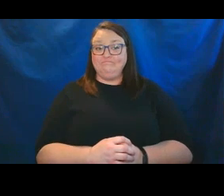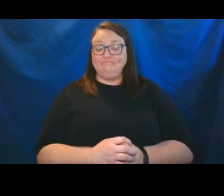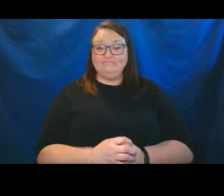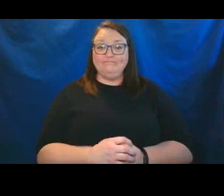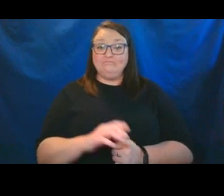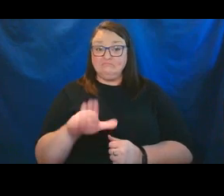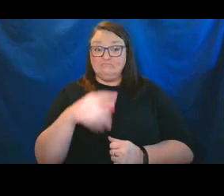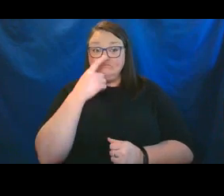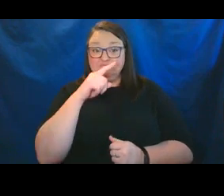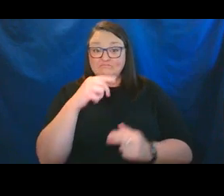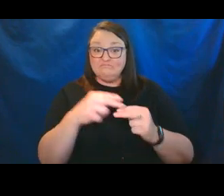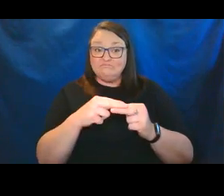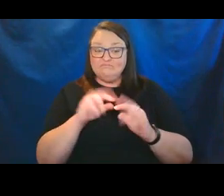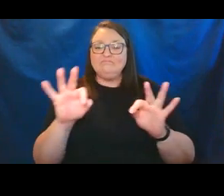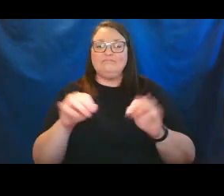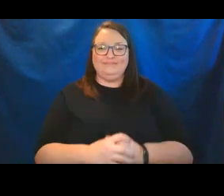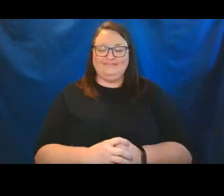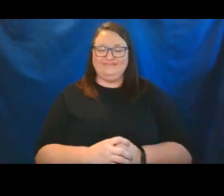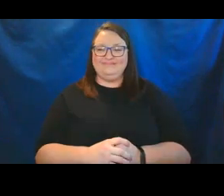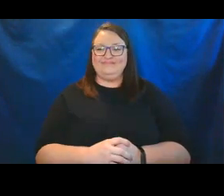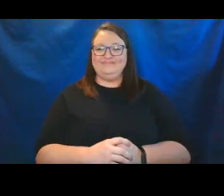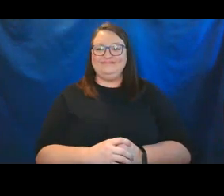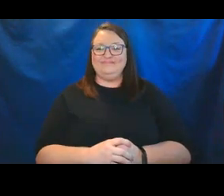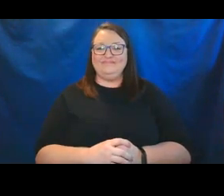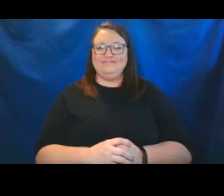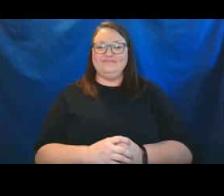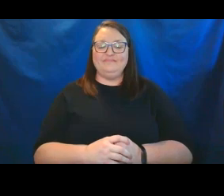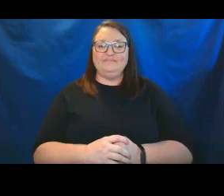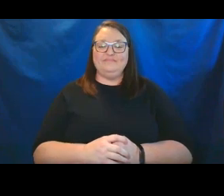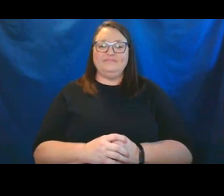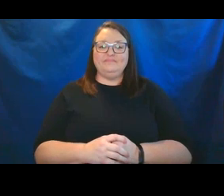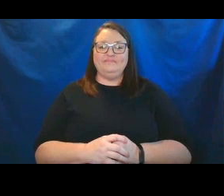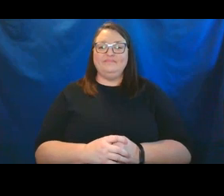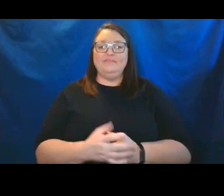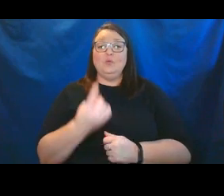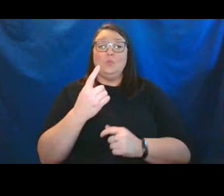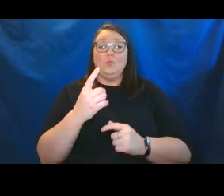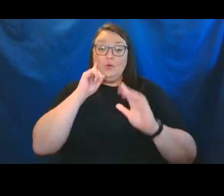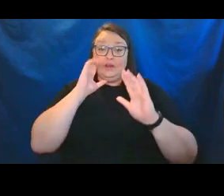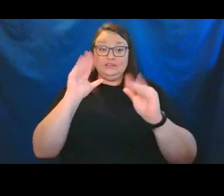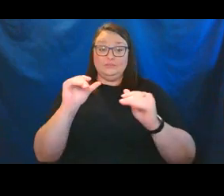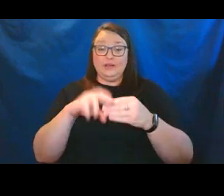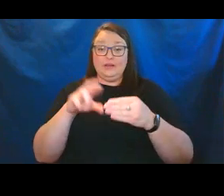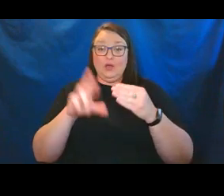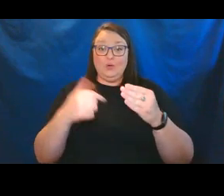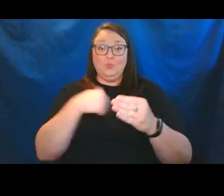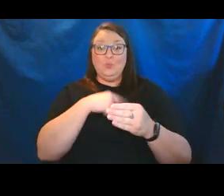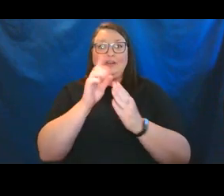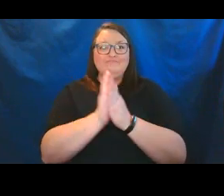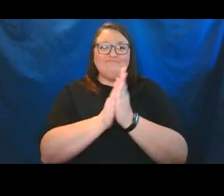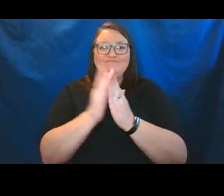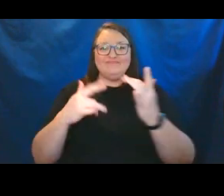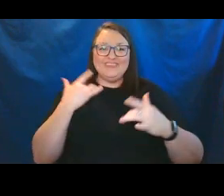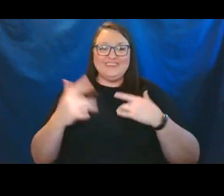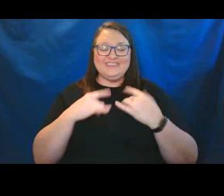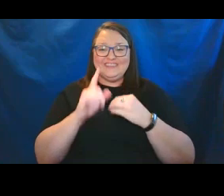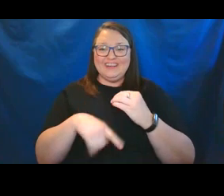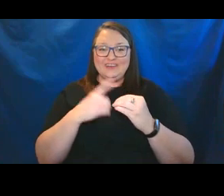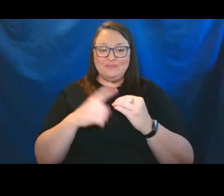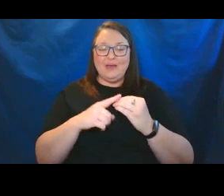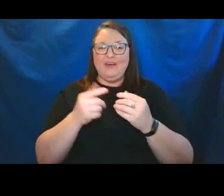Can we advance to next slide? Okay, so one expected outcome and something we are excited about. I'll let Jody cover